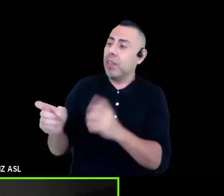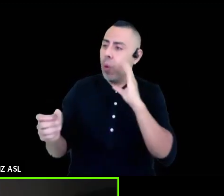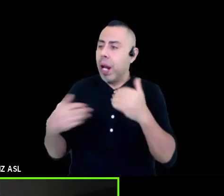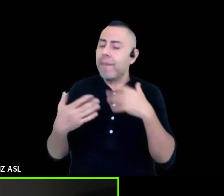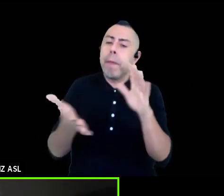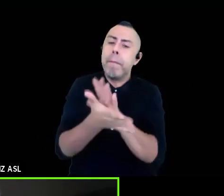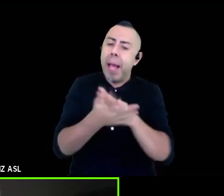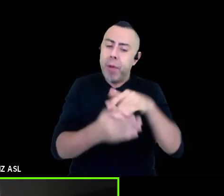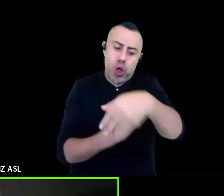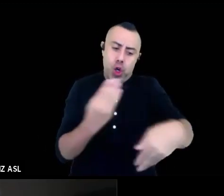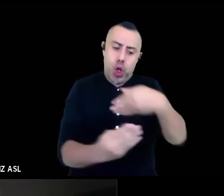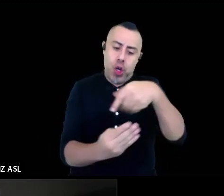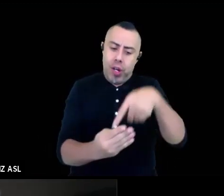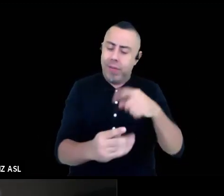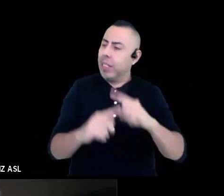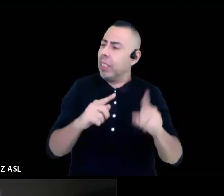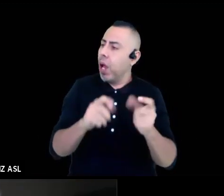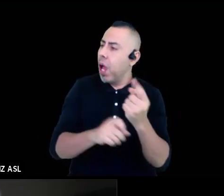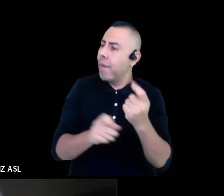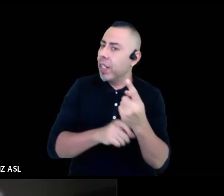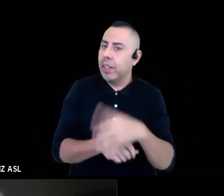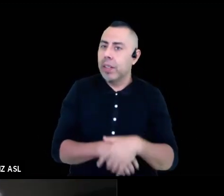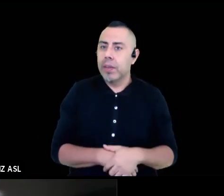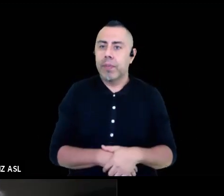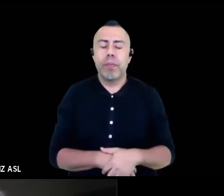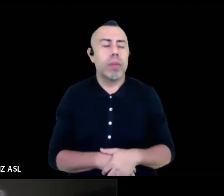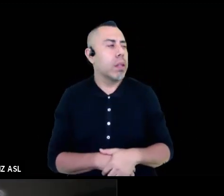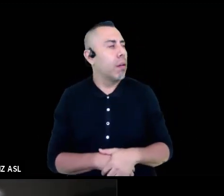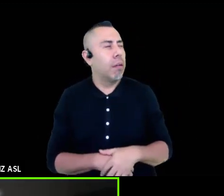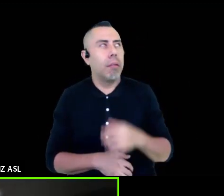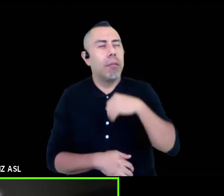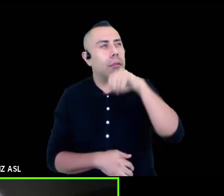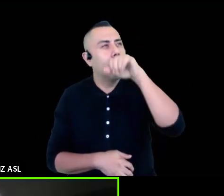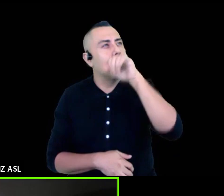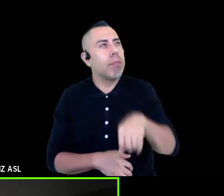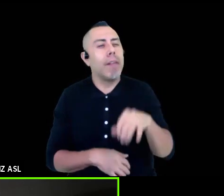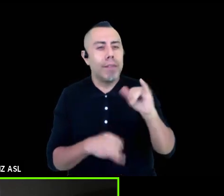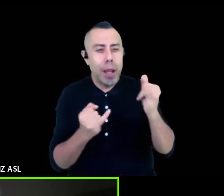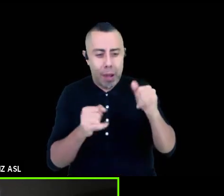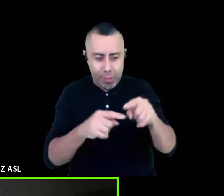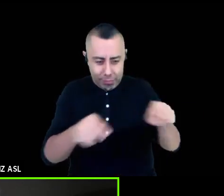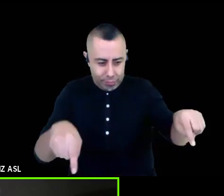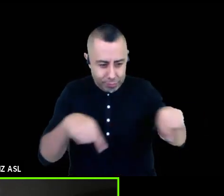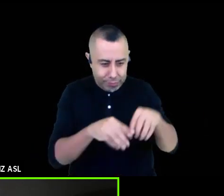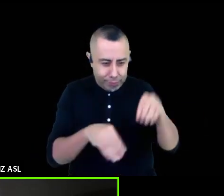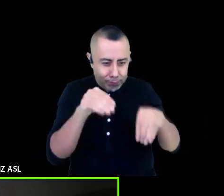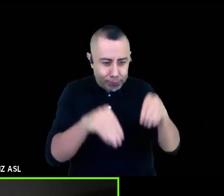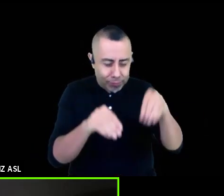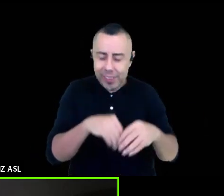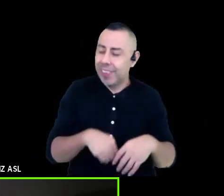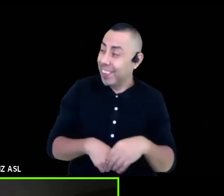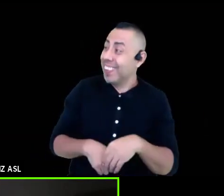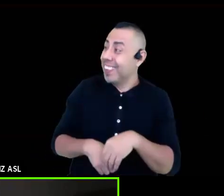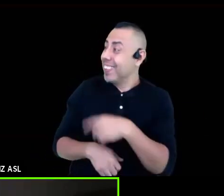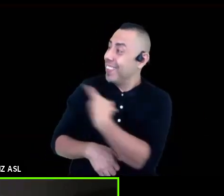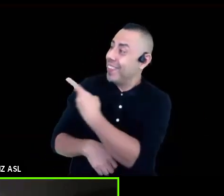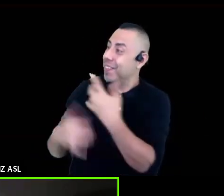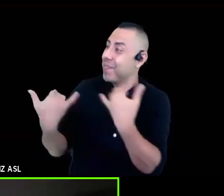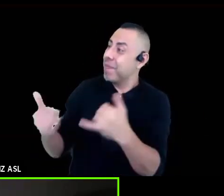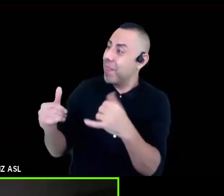every year. I love that set. We played a scientist and assistant. I was